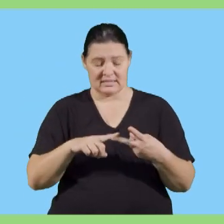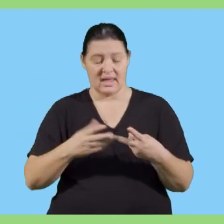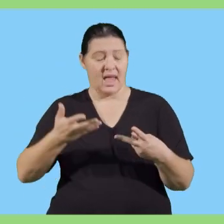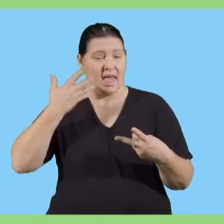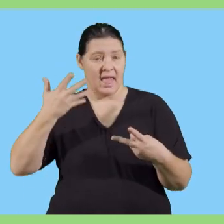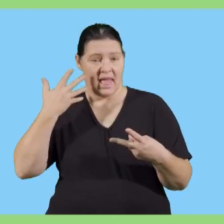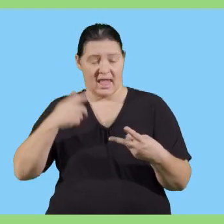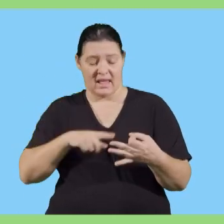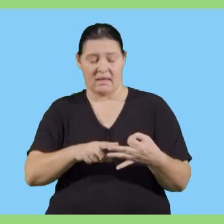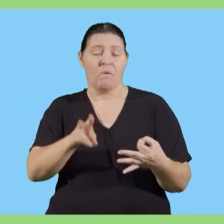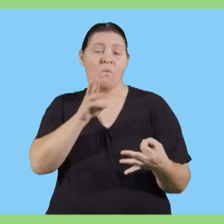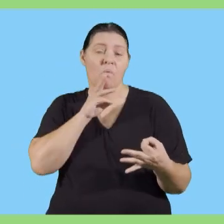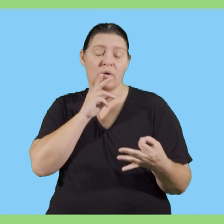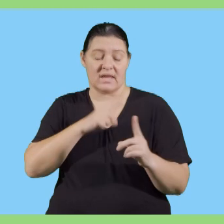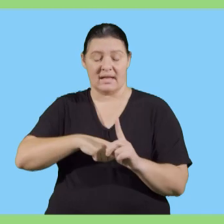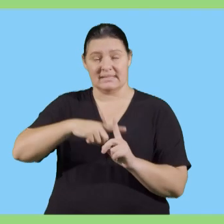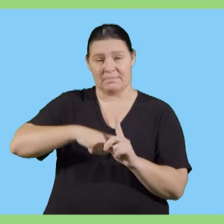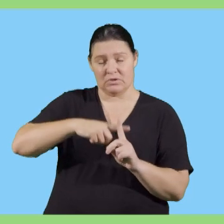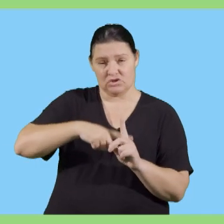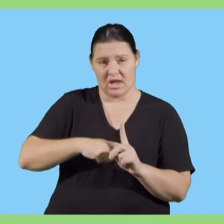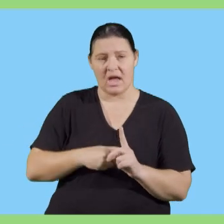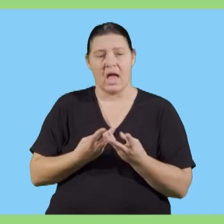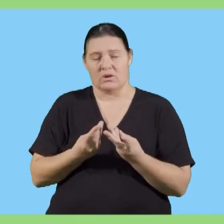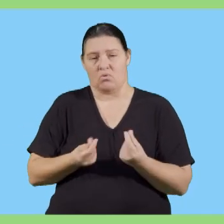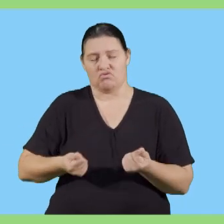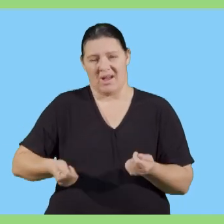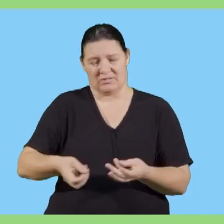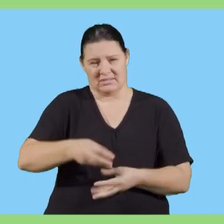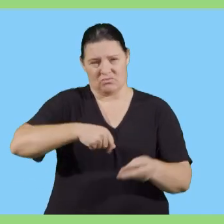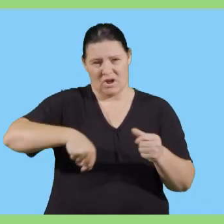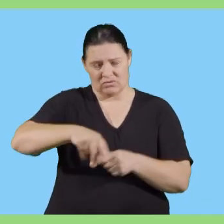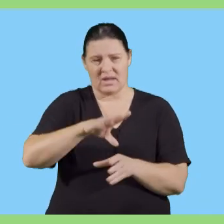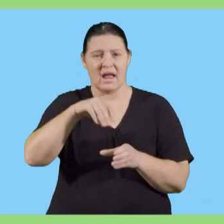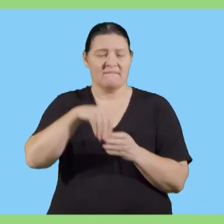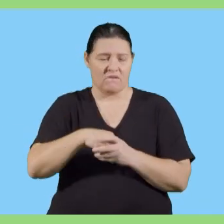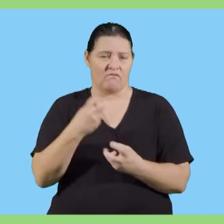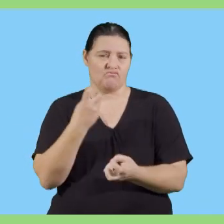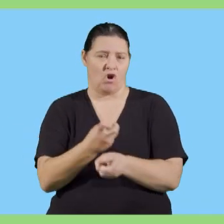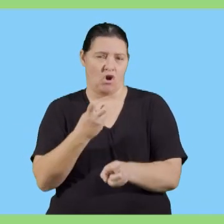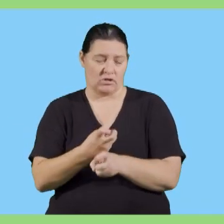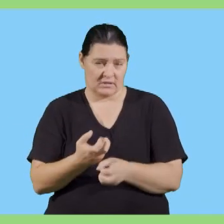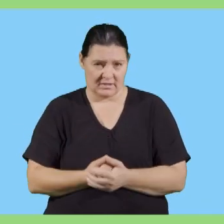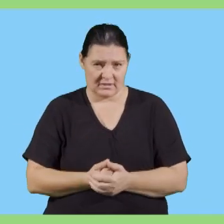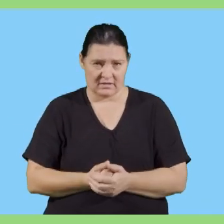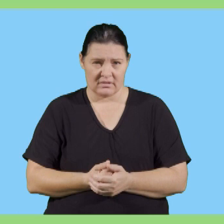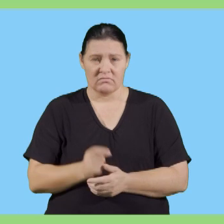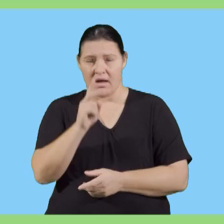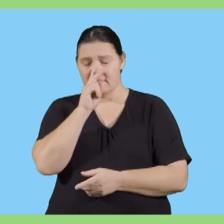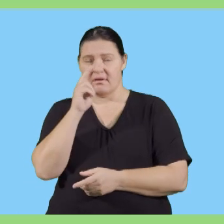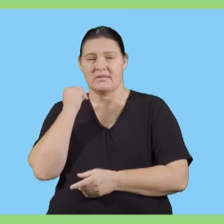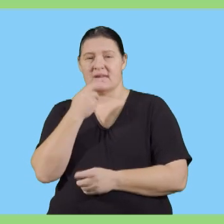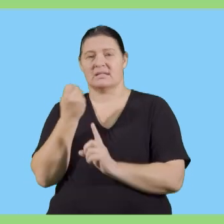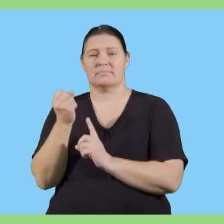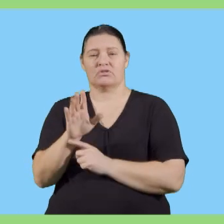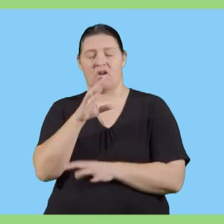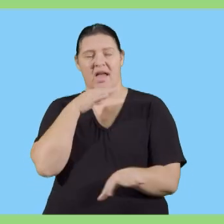course, including rocks. So here's a nice picture that further explains, that further shows the examples that we've